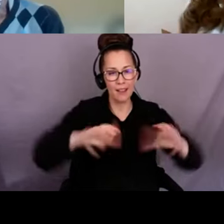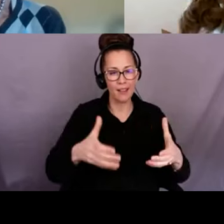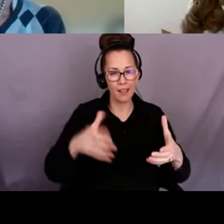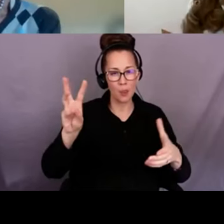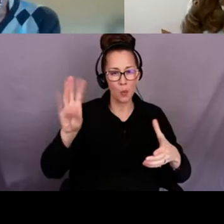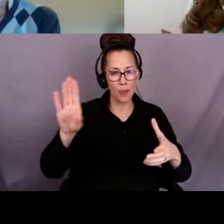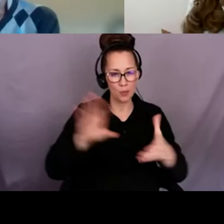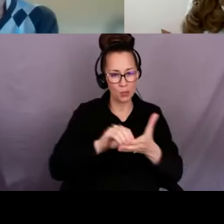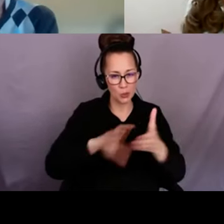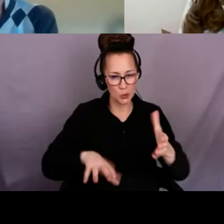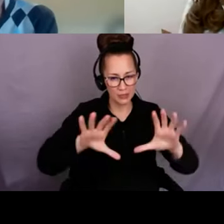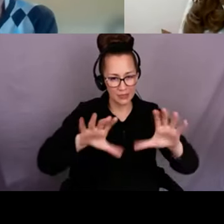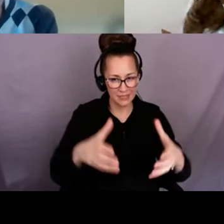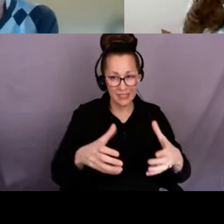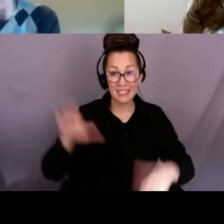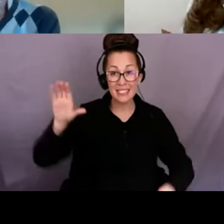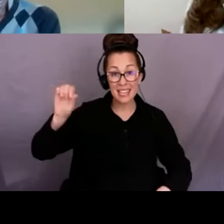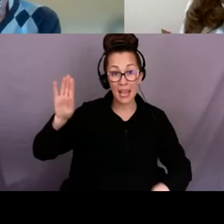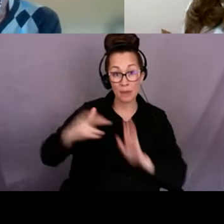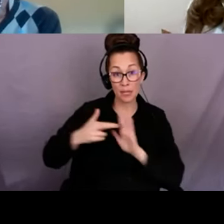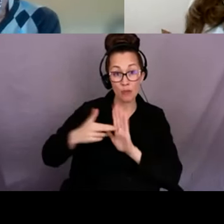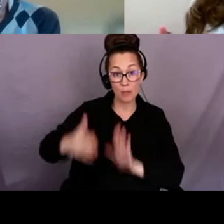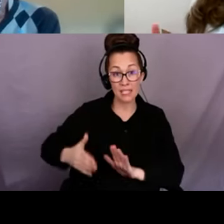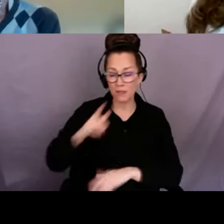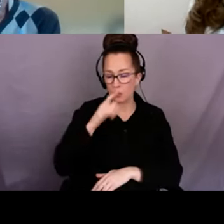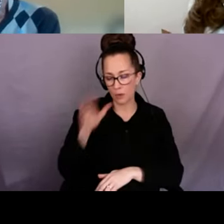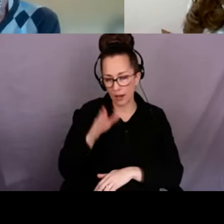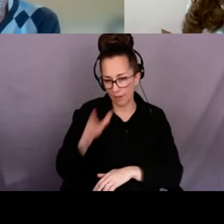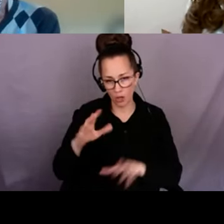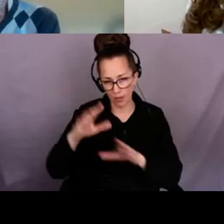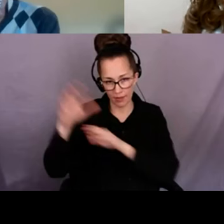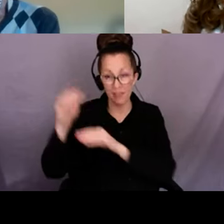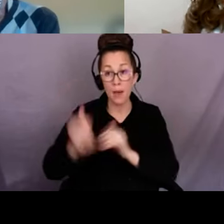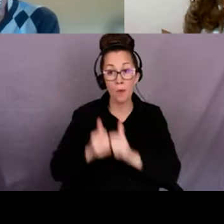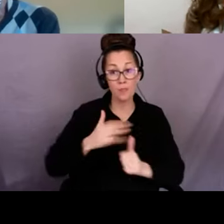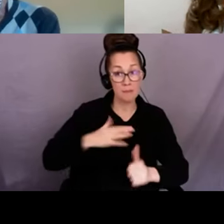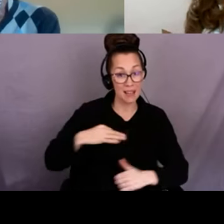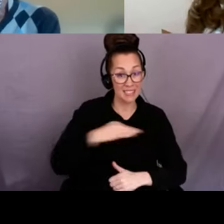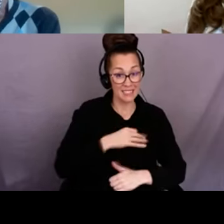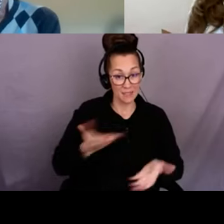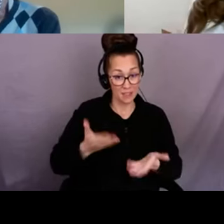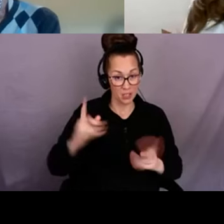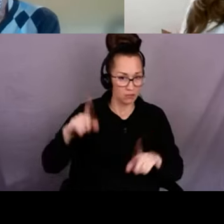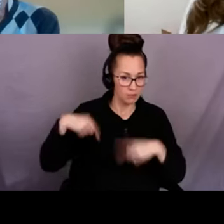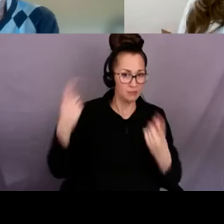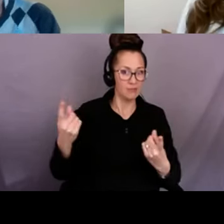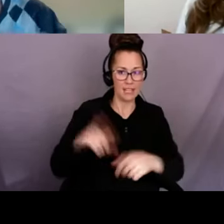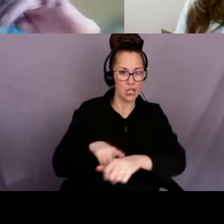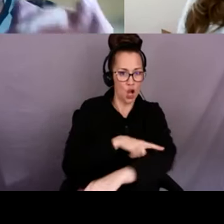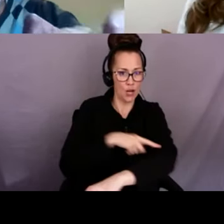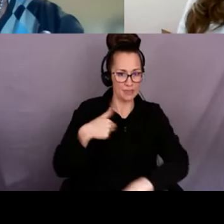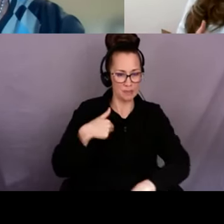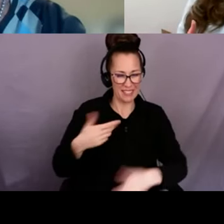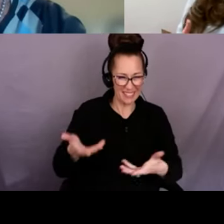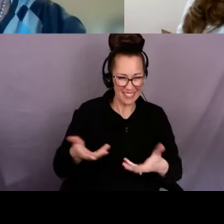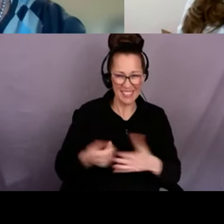CAB representatives who never leave. I mean, the majority of my staff have been here as long as I have. And,